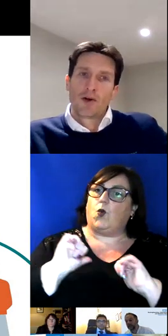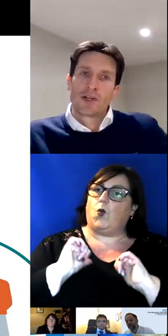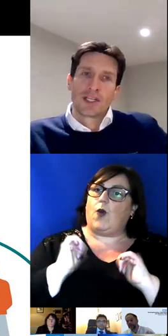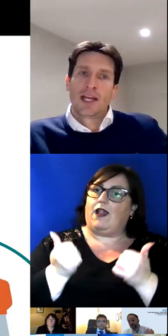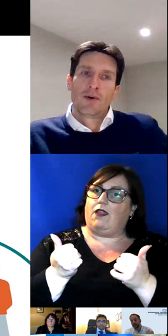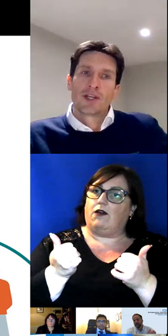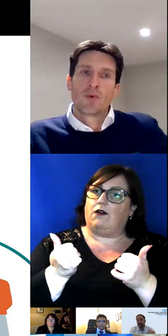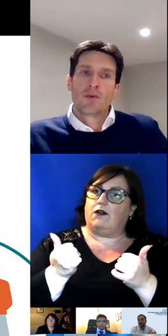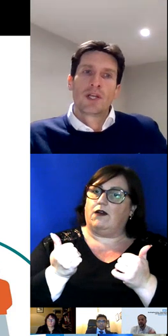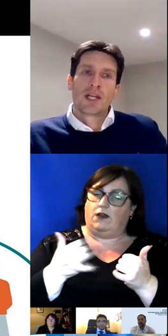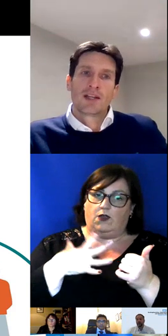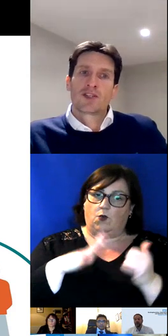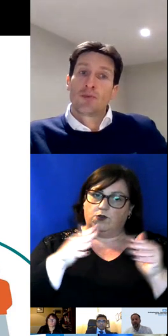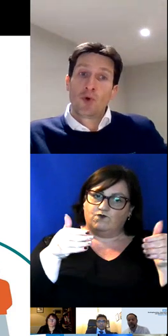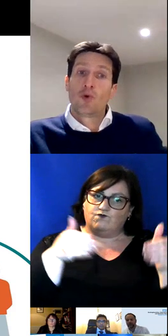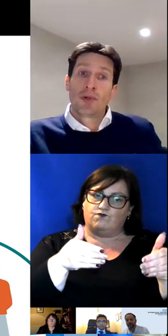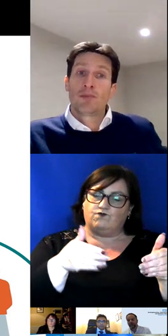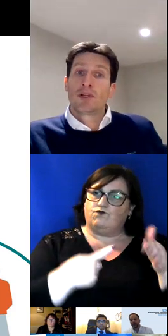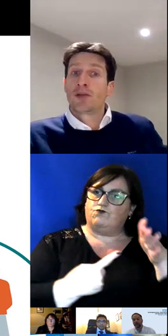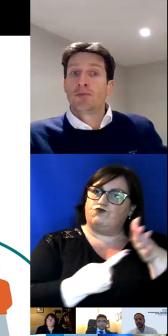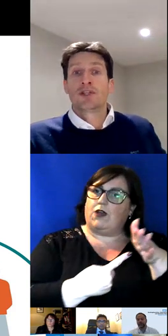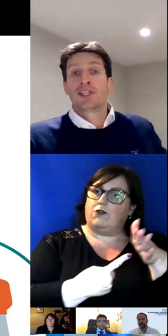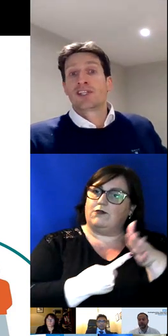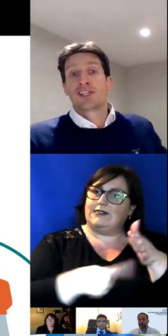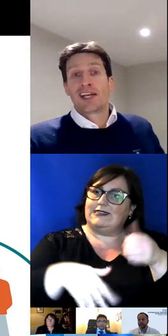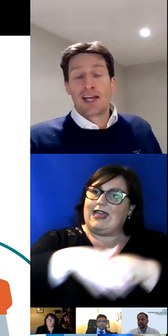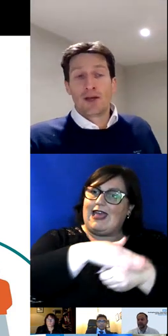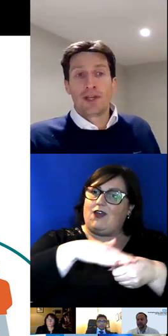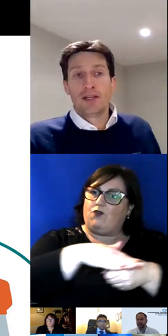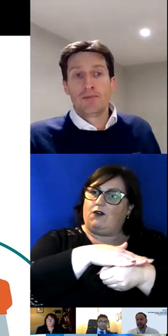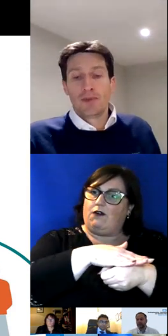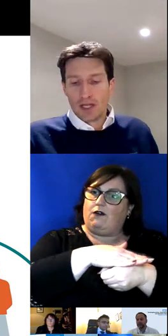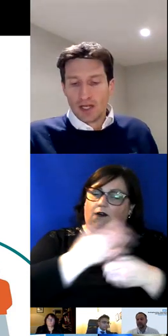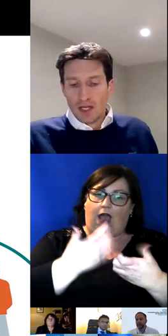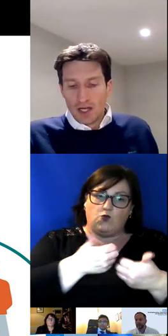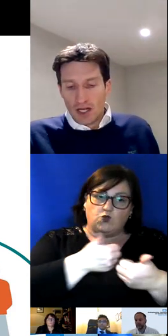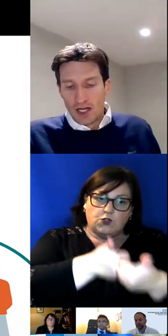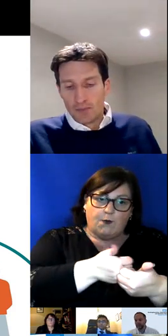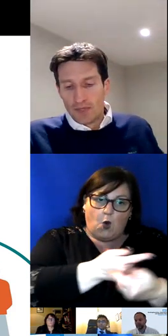identify priority areas where we can support people and communities to stay healthy.